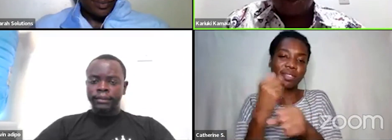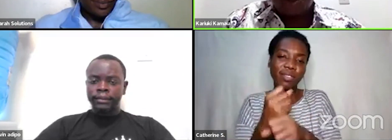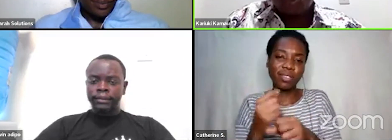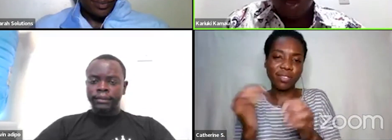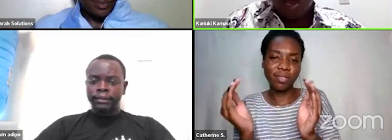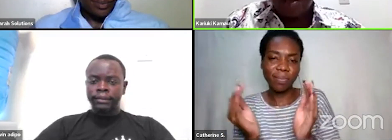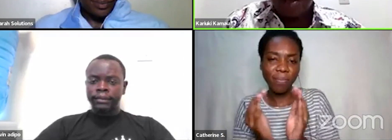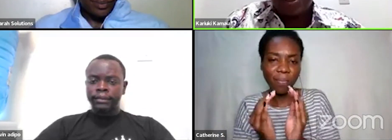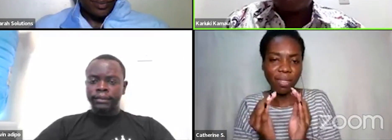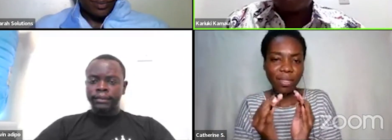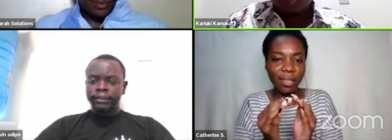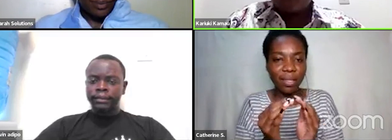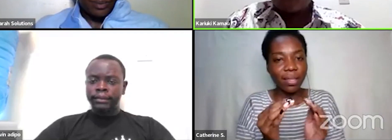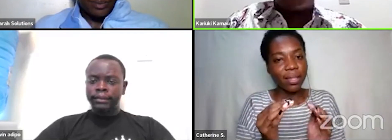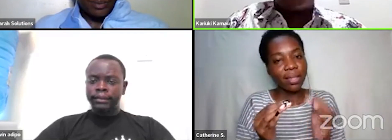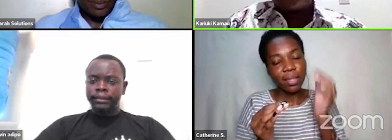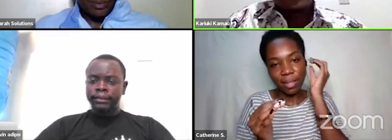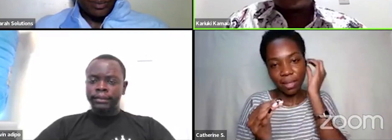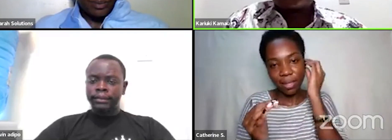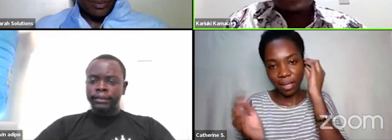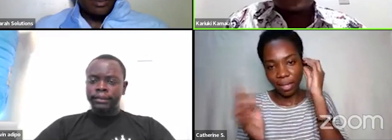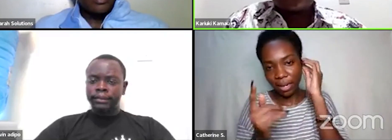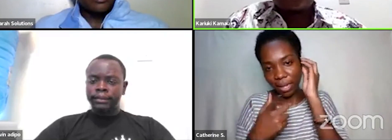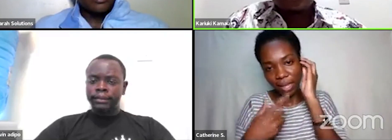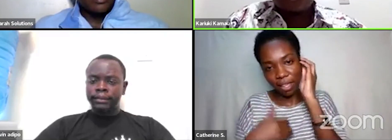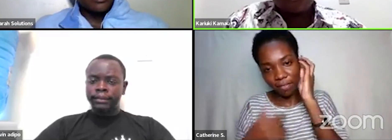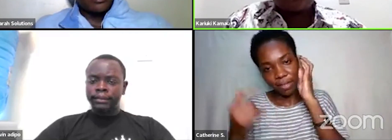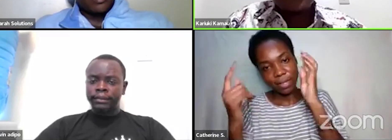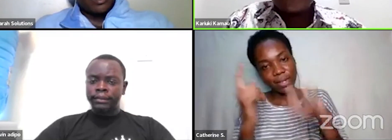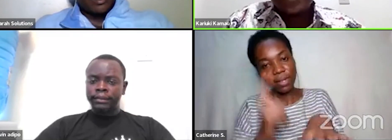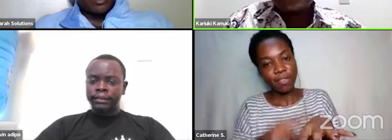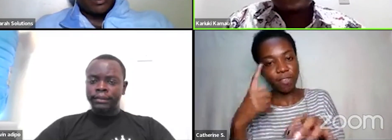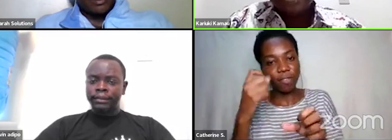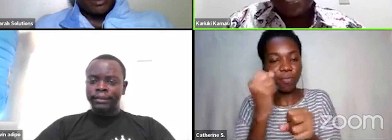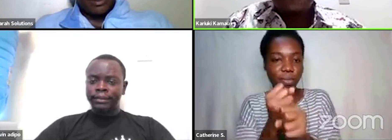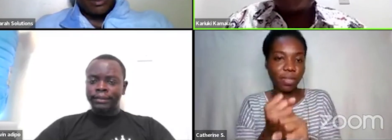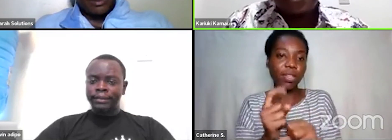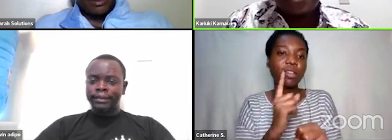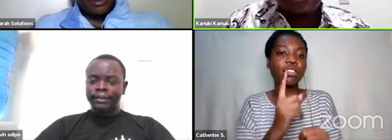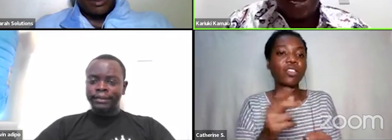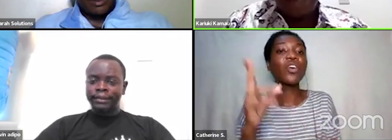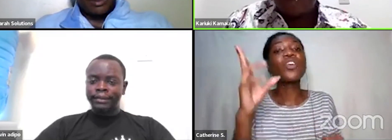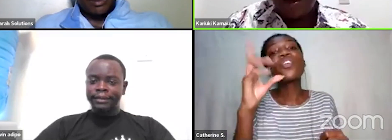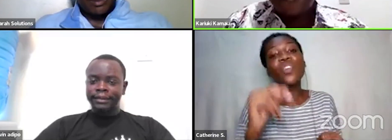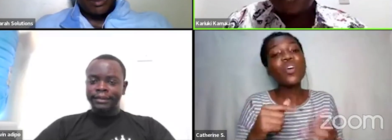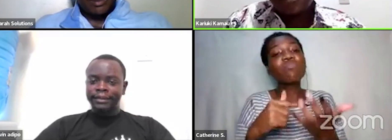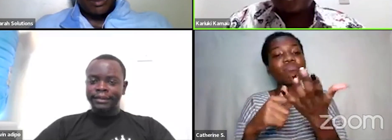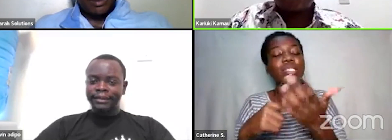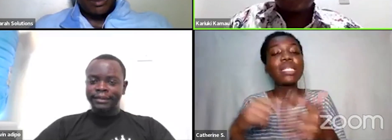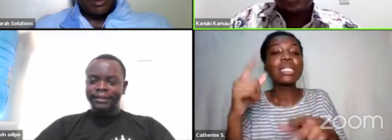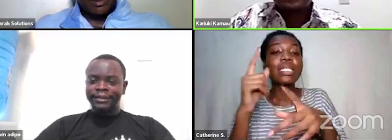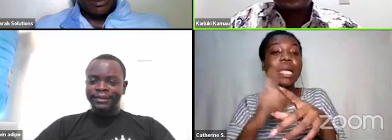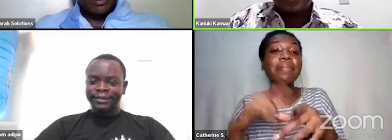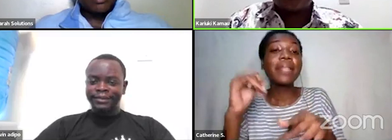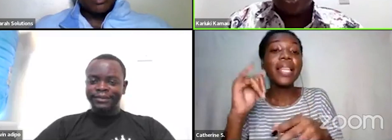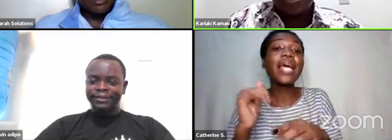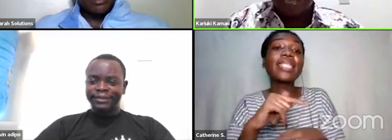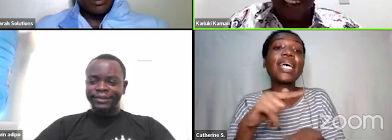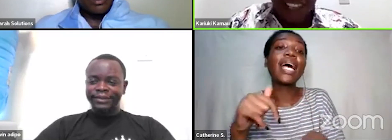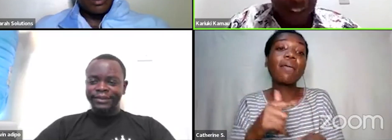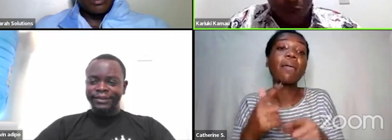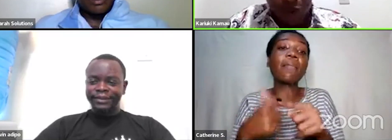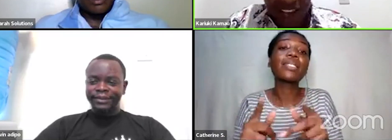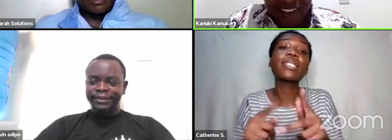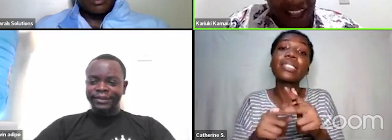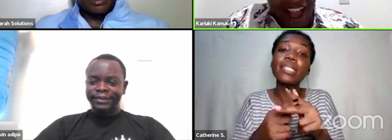that time limit. This is the time you are supposed to work. So there is no defined time that this is the hour. Start your side